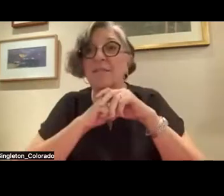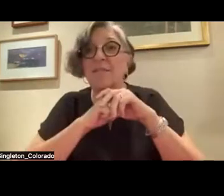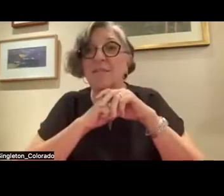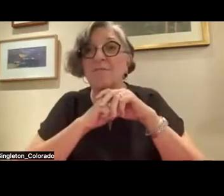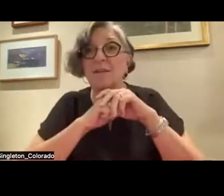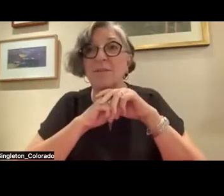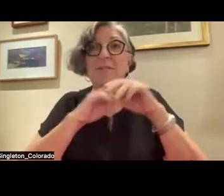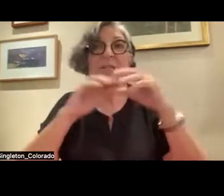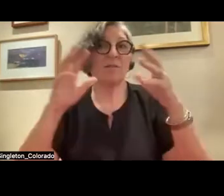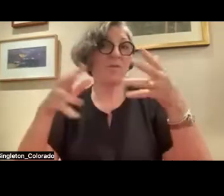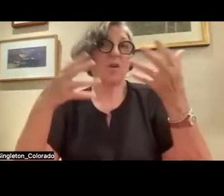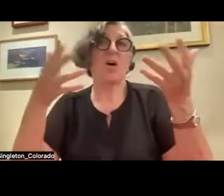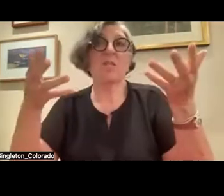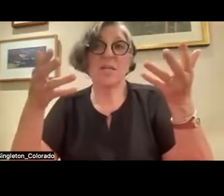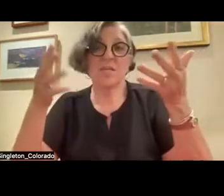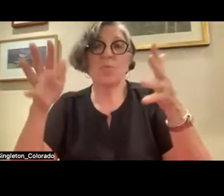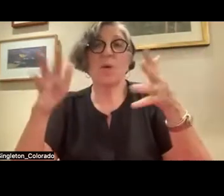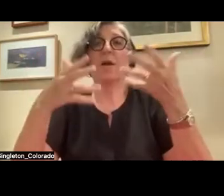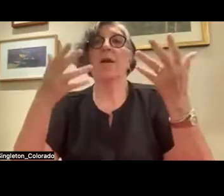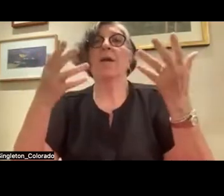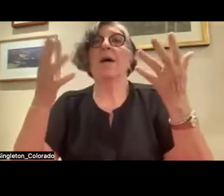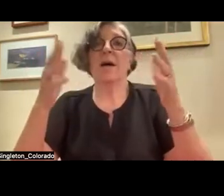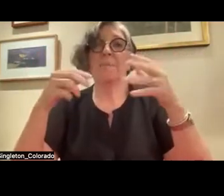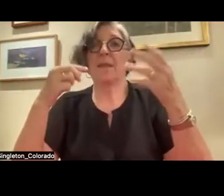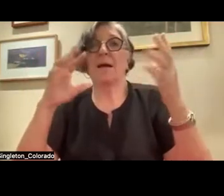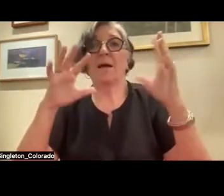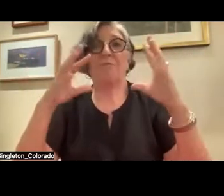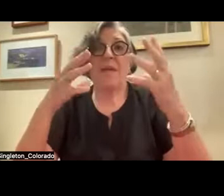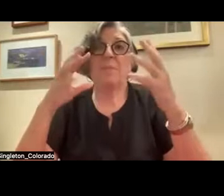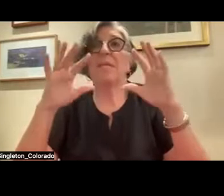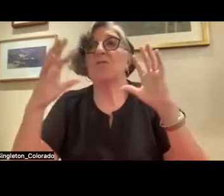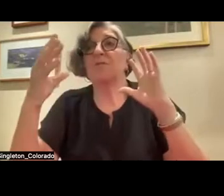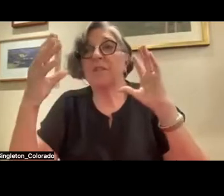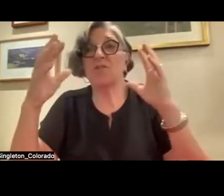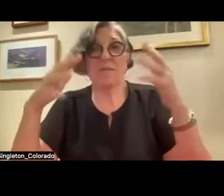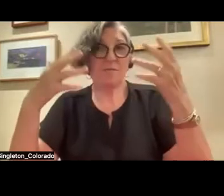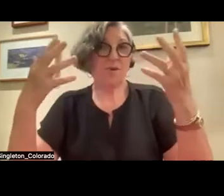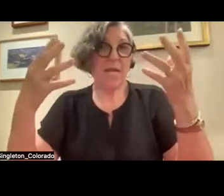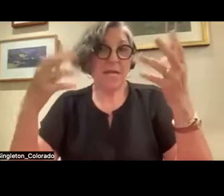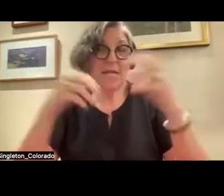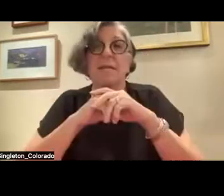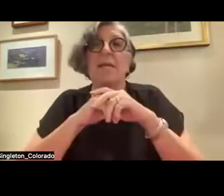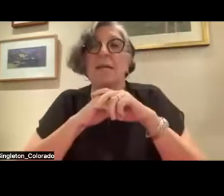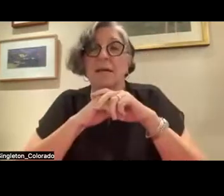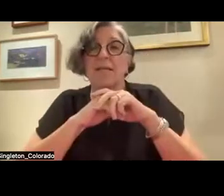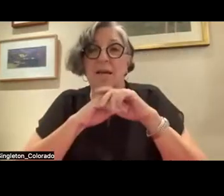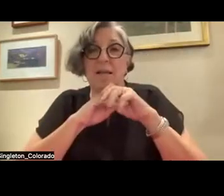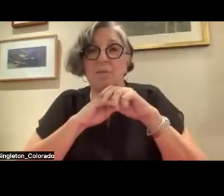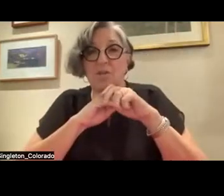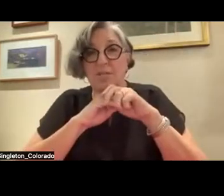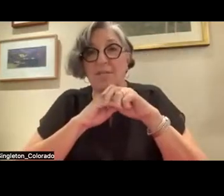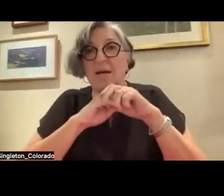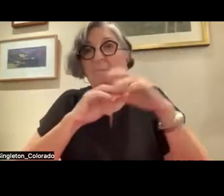higher incidence of deafness. And so those are contexts where families or villages have created